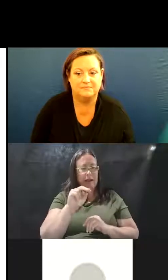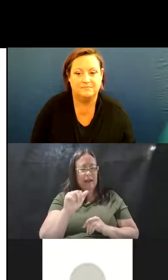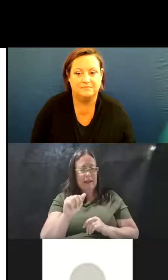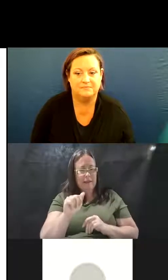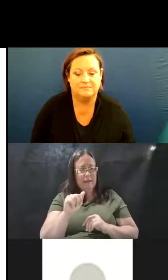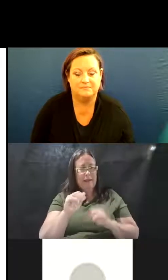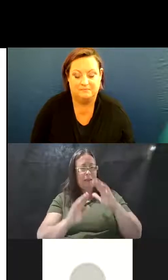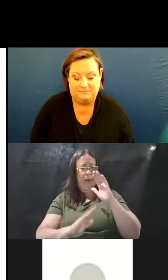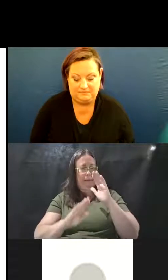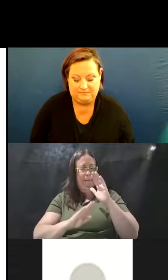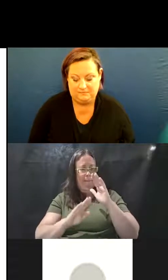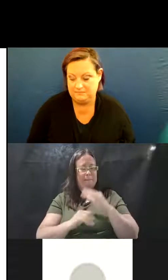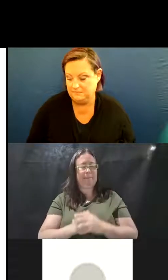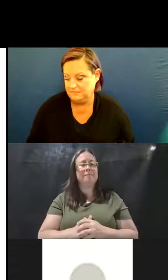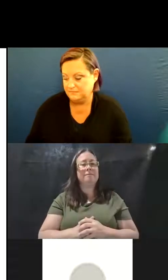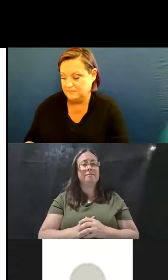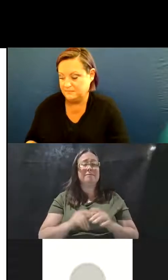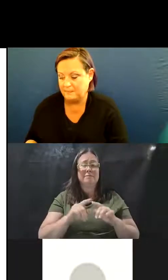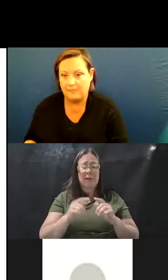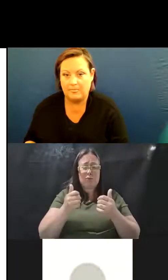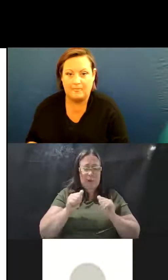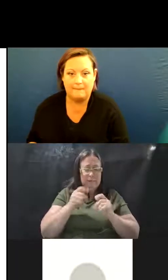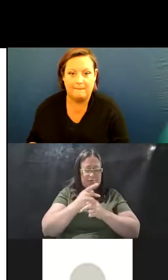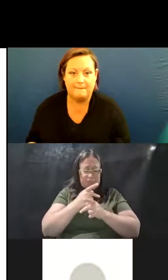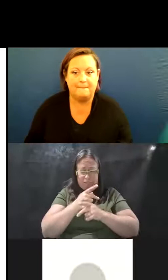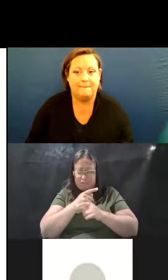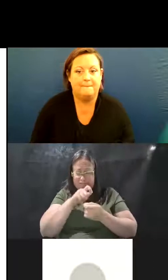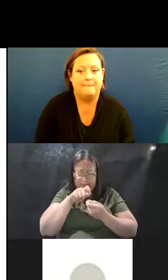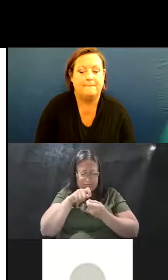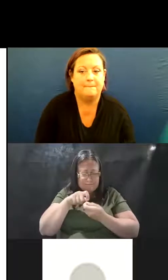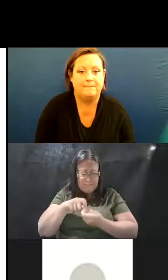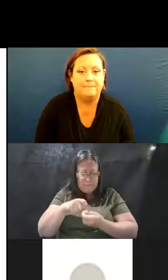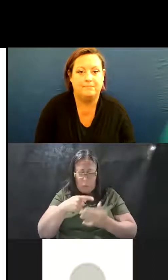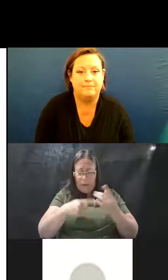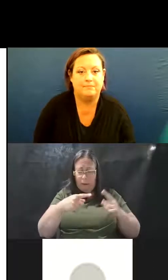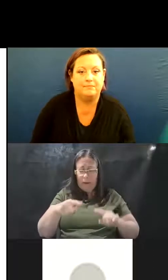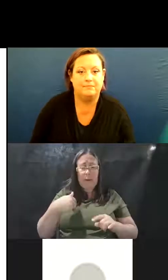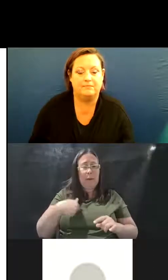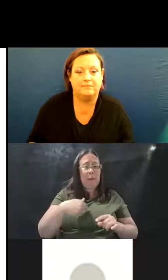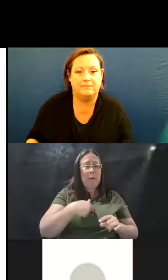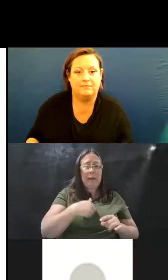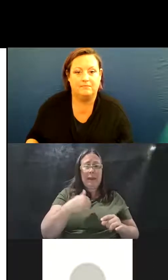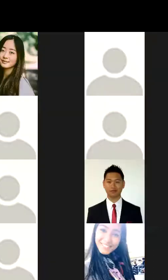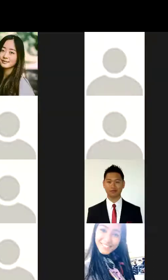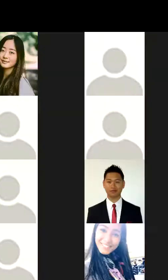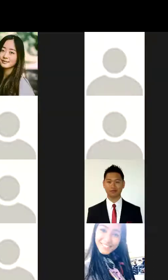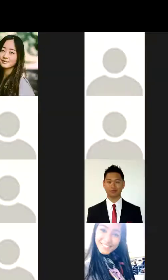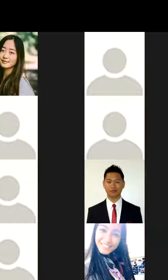To, again, try to understand exactly what was going on, we then took the total genomic